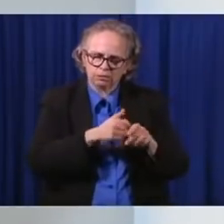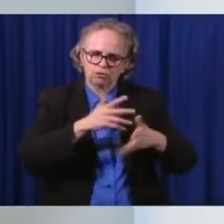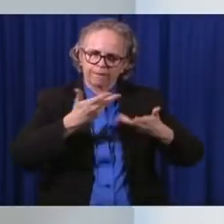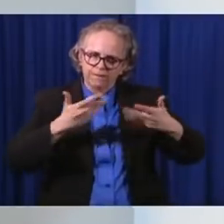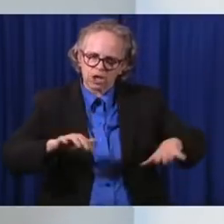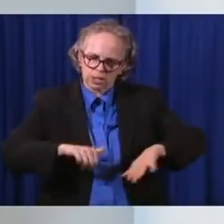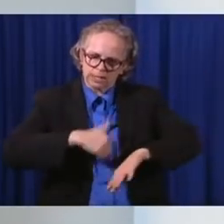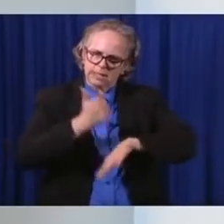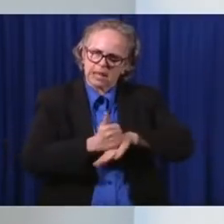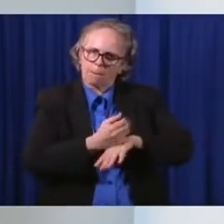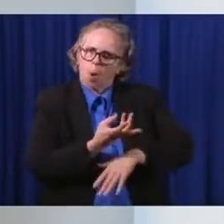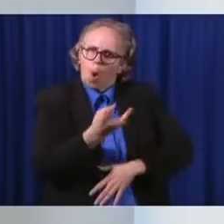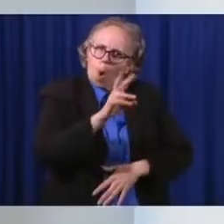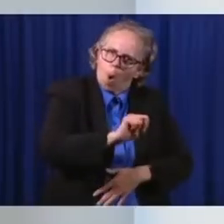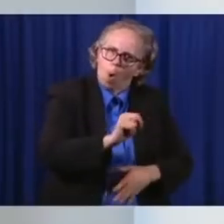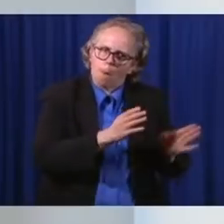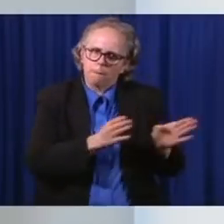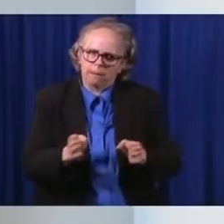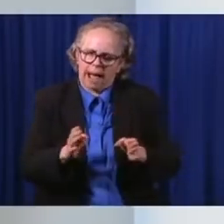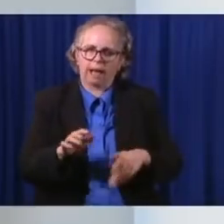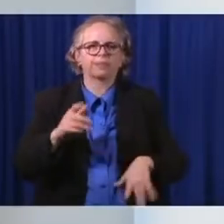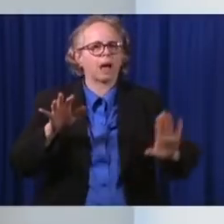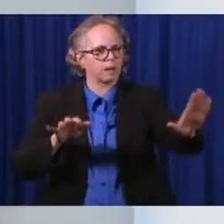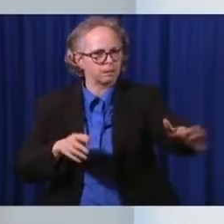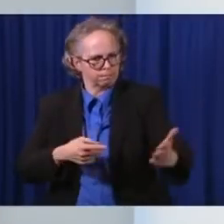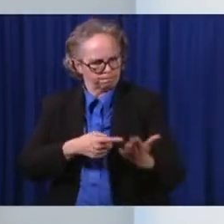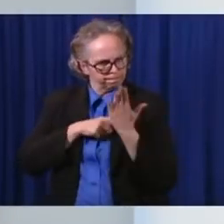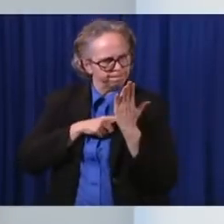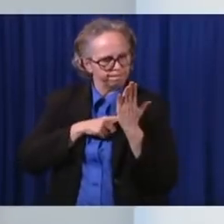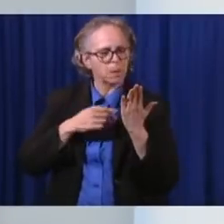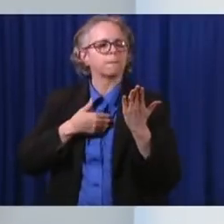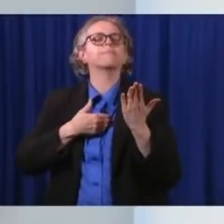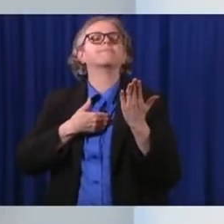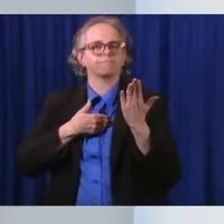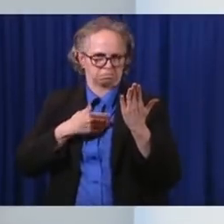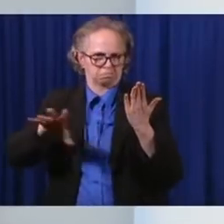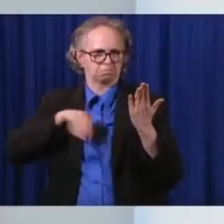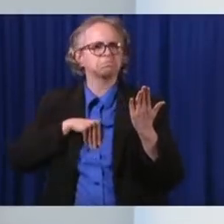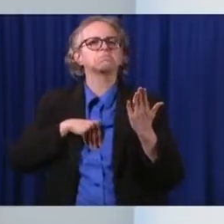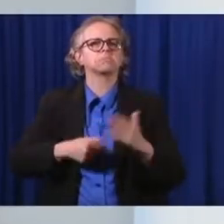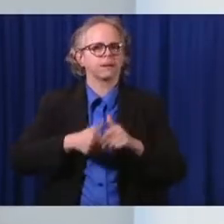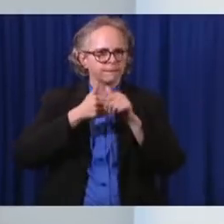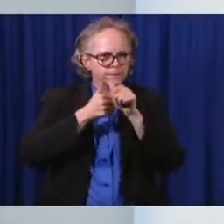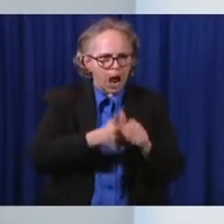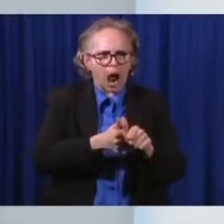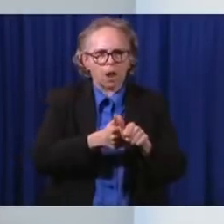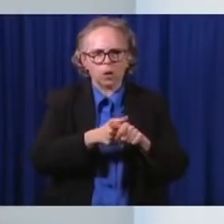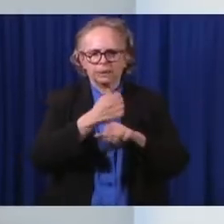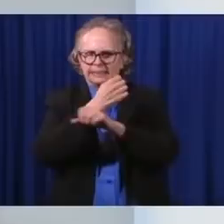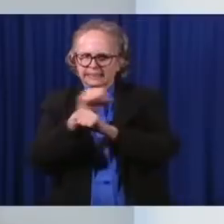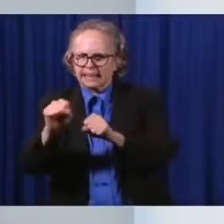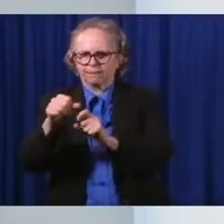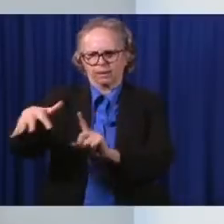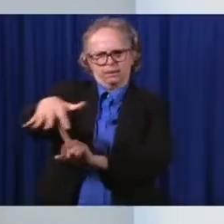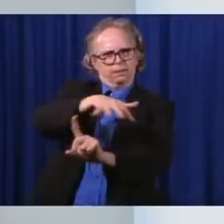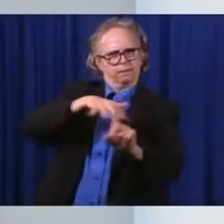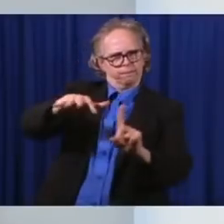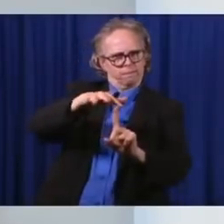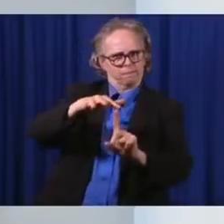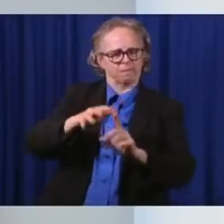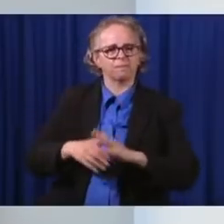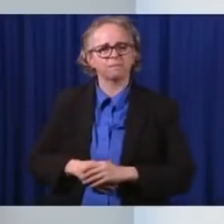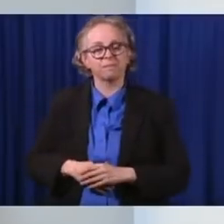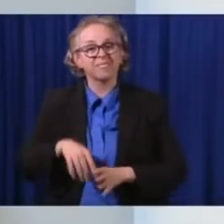with making those venues safe. And these are businesses who and events